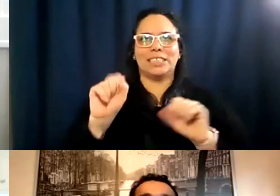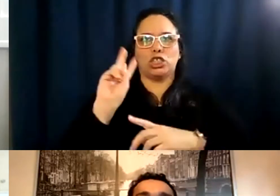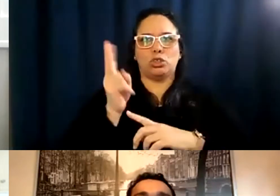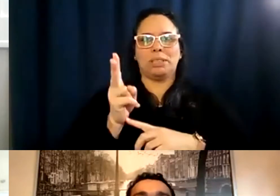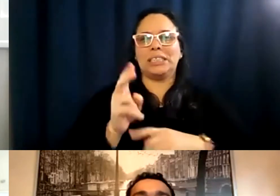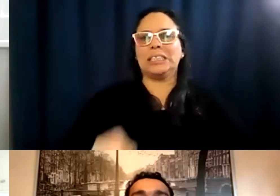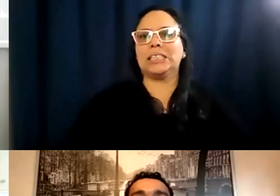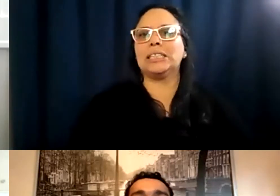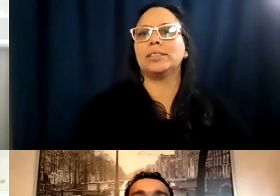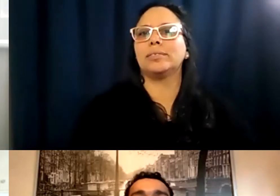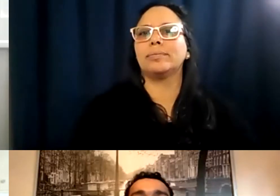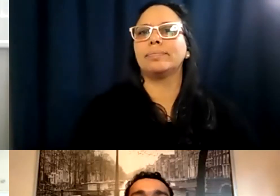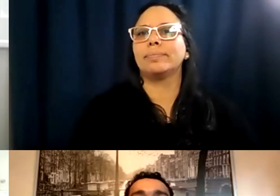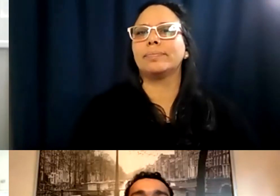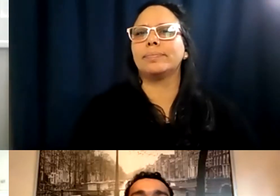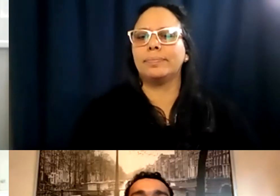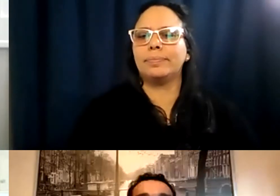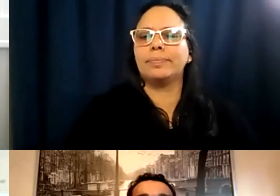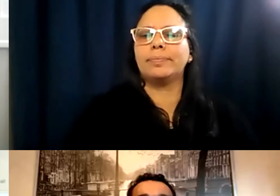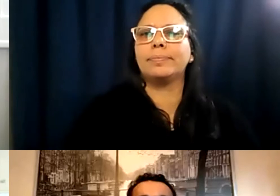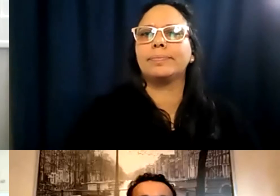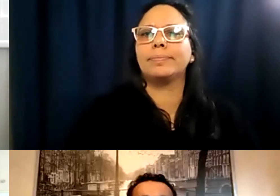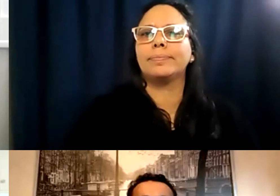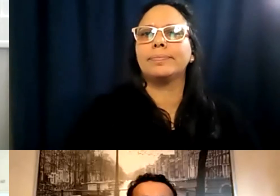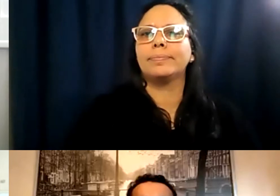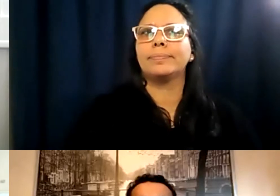have the... Oh, yeah. Ready?